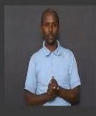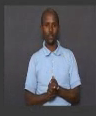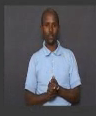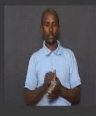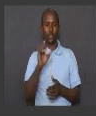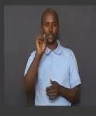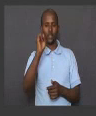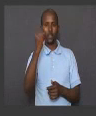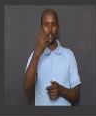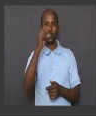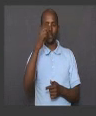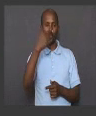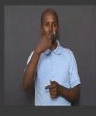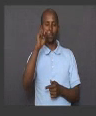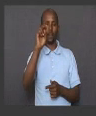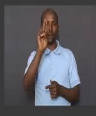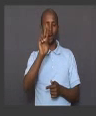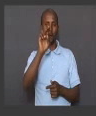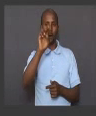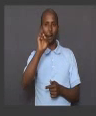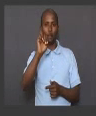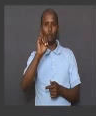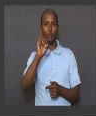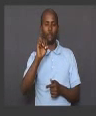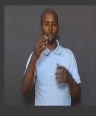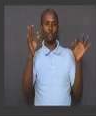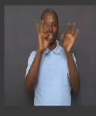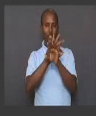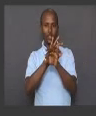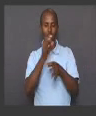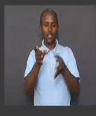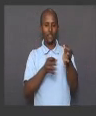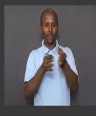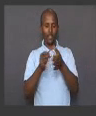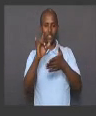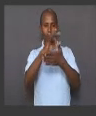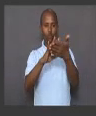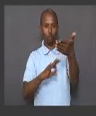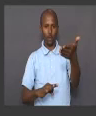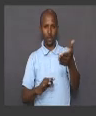A Signum function is defined by this formula.